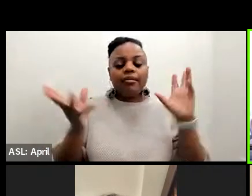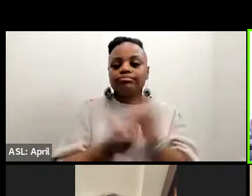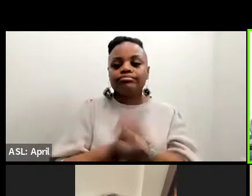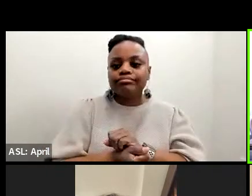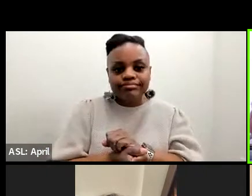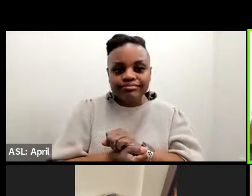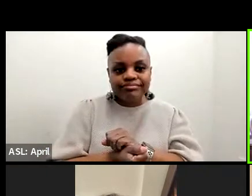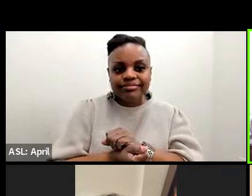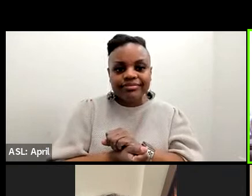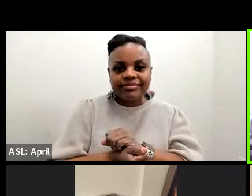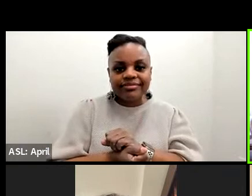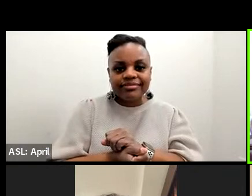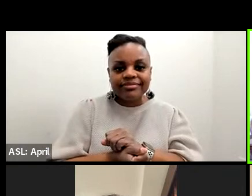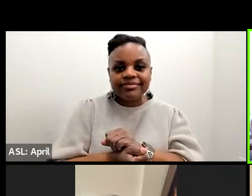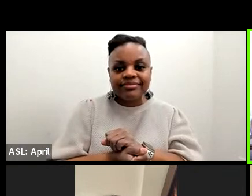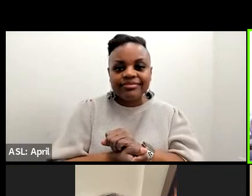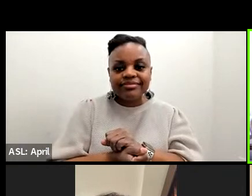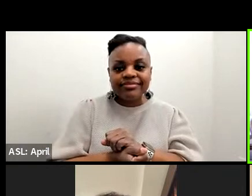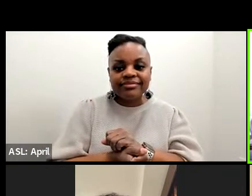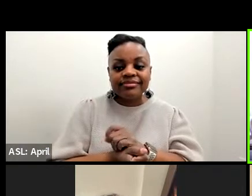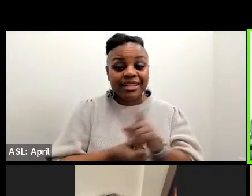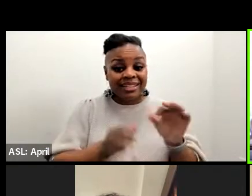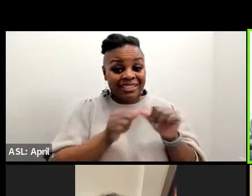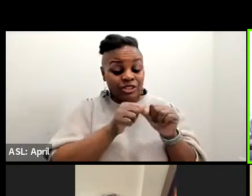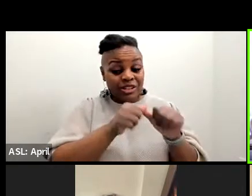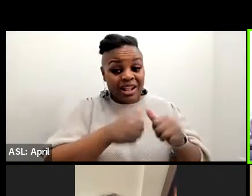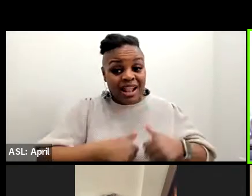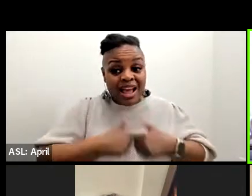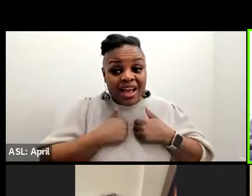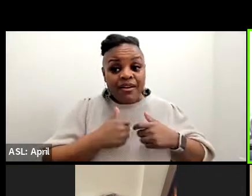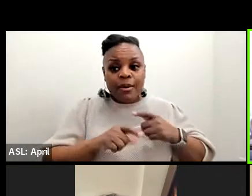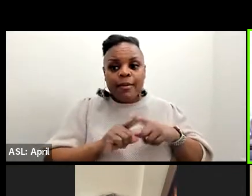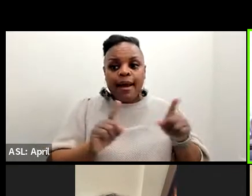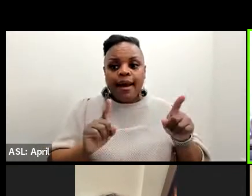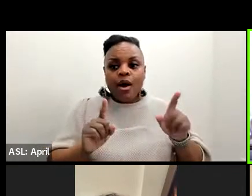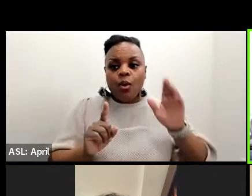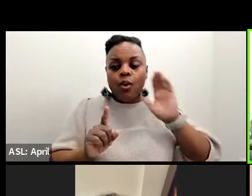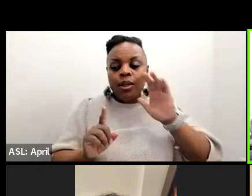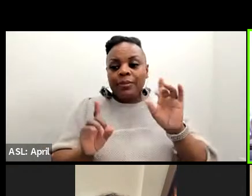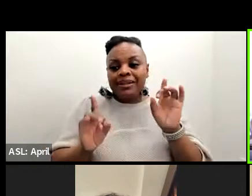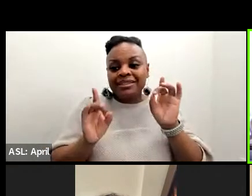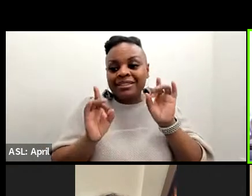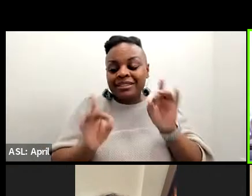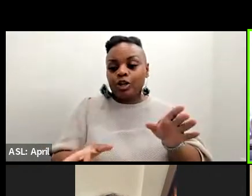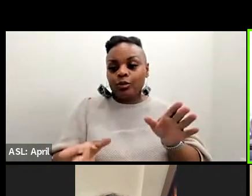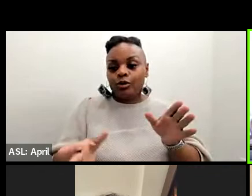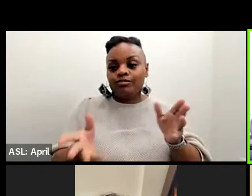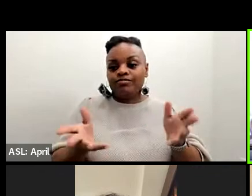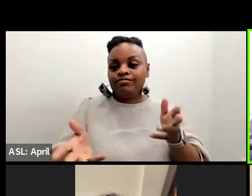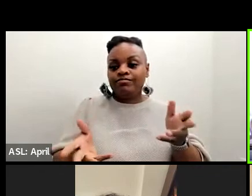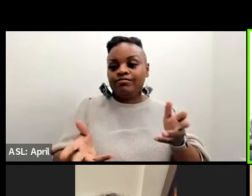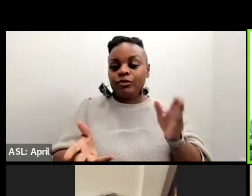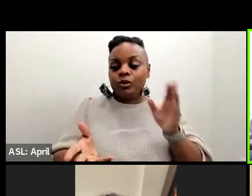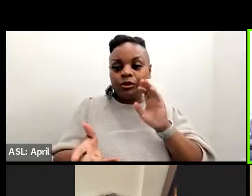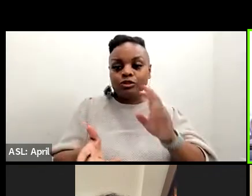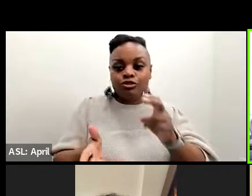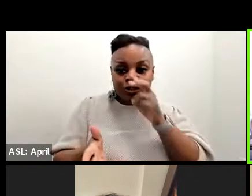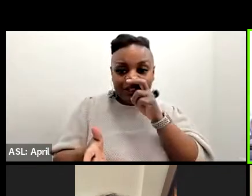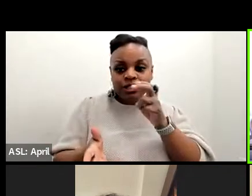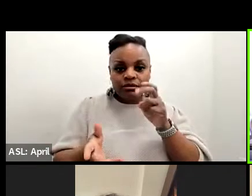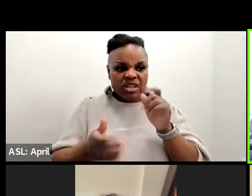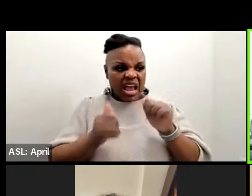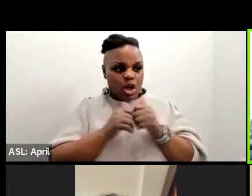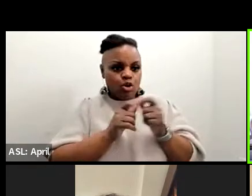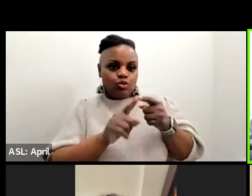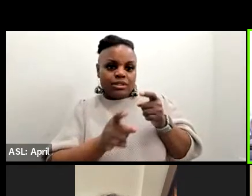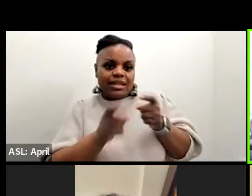terrible and ineffective in the same ways over and over, right? Like rigid, authoritarian, bad at decision-making, not adapting